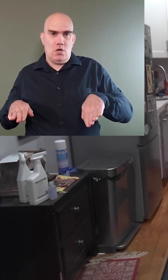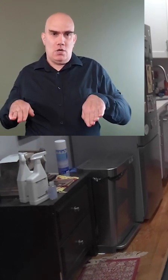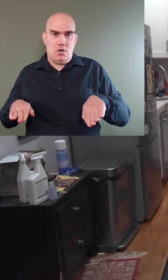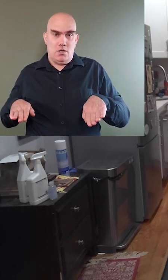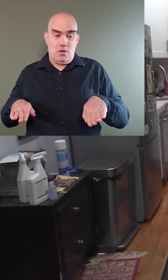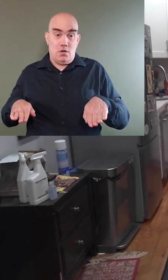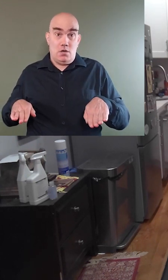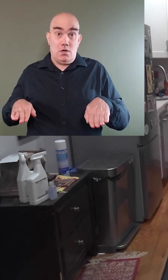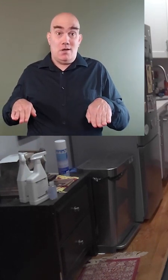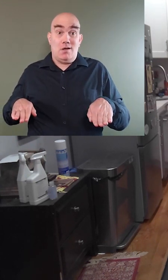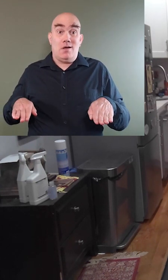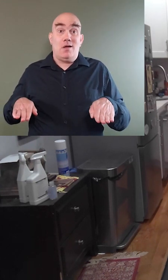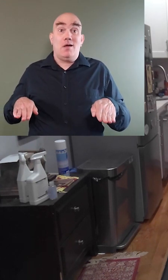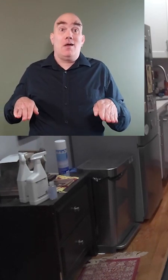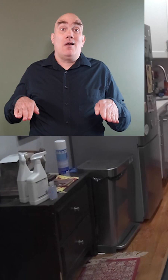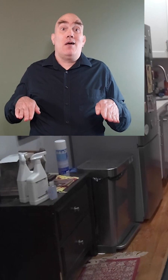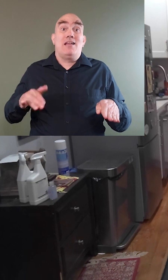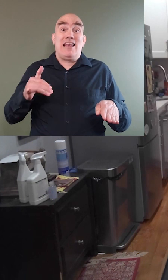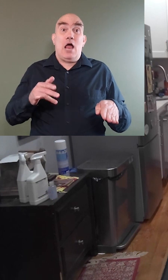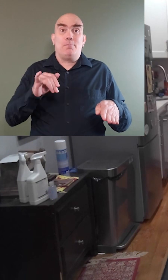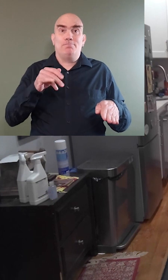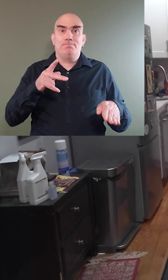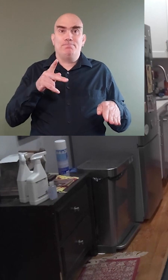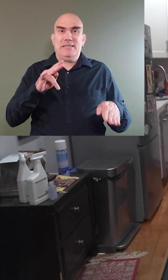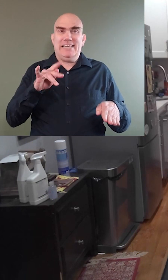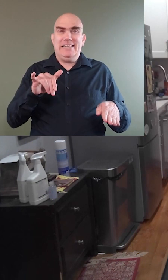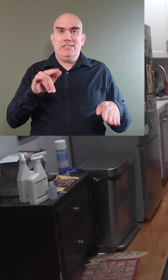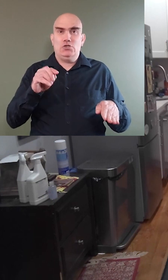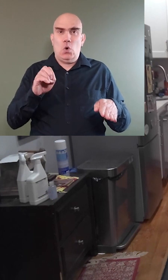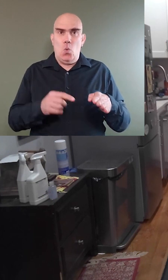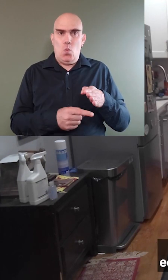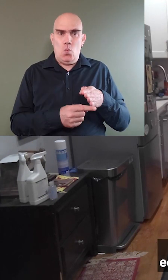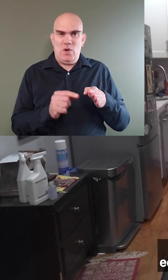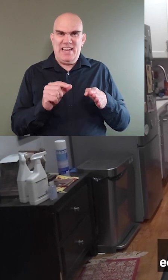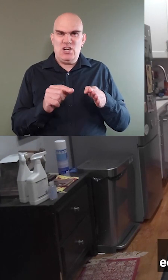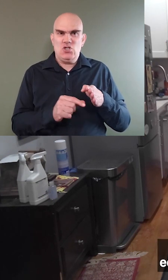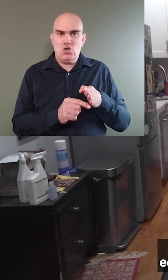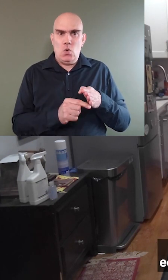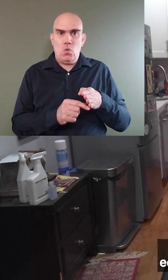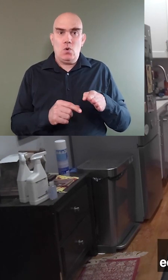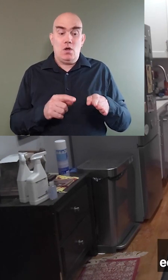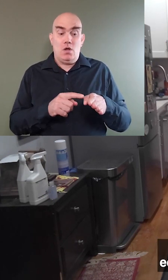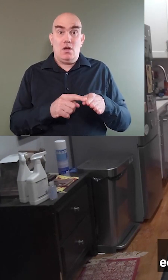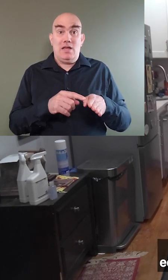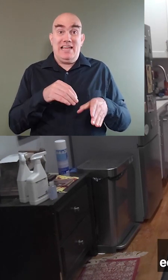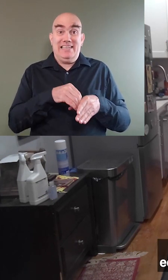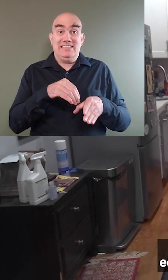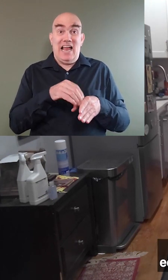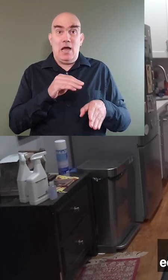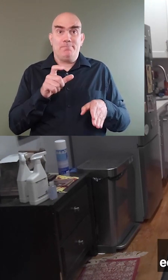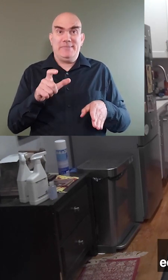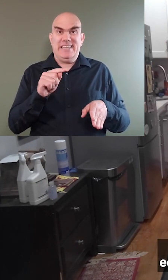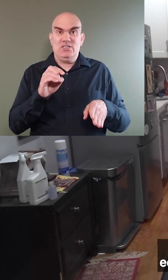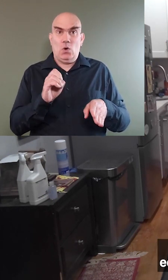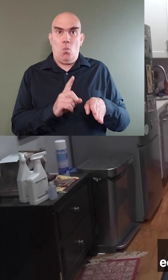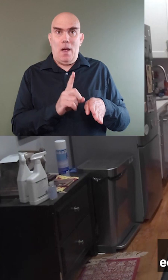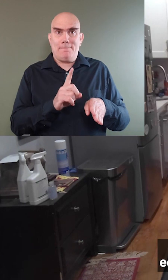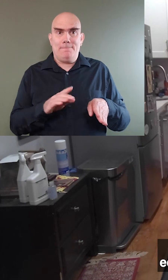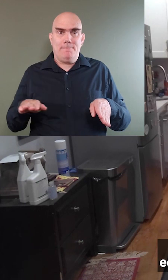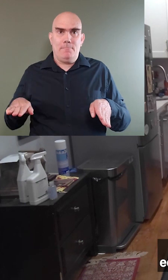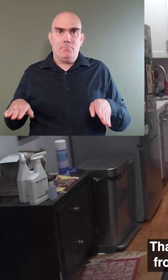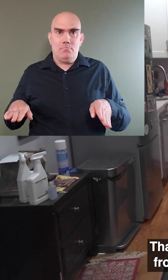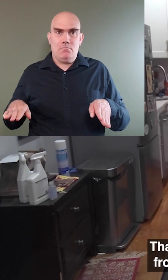touching the floor, and now pinky toe stays in contact with big toe and inside edge of my foot comes